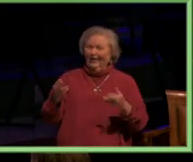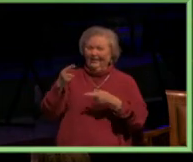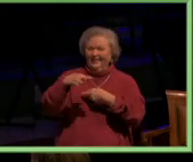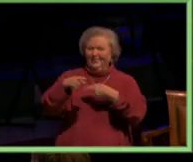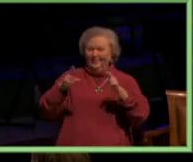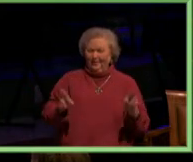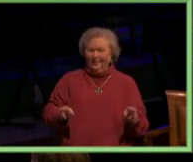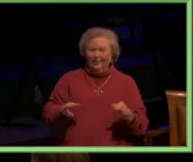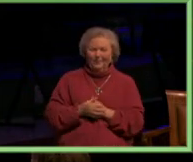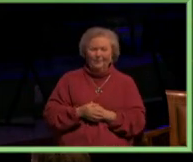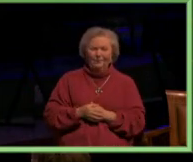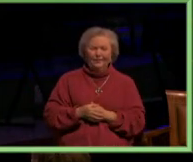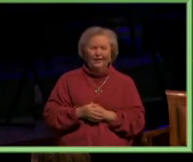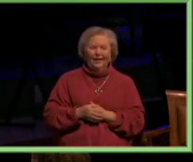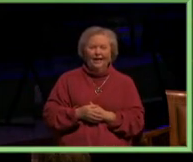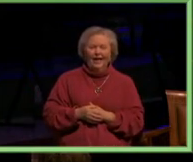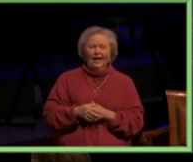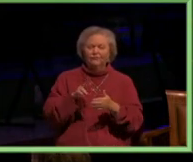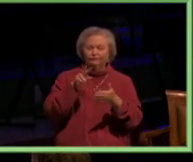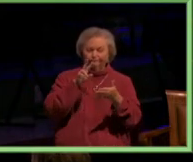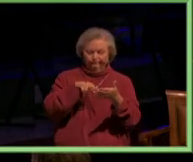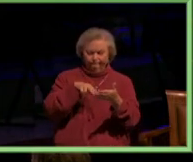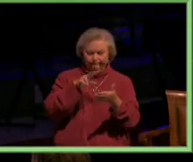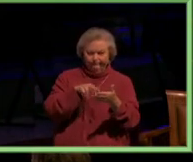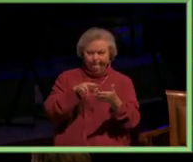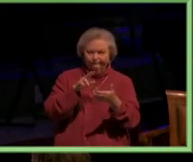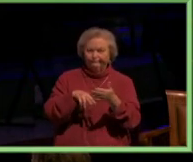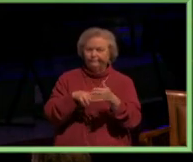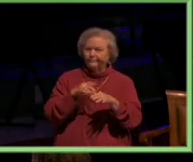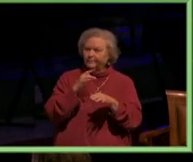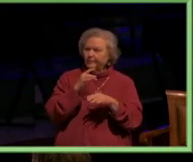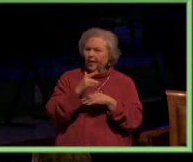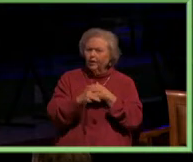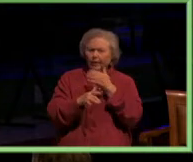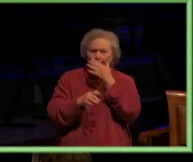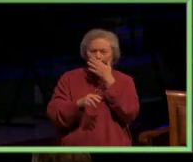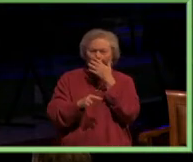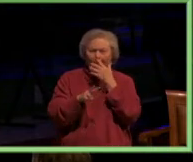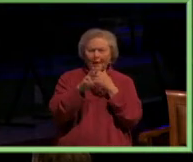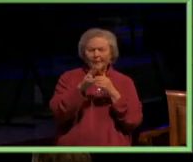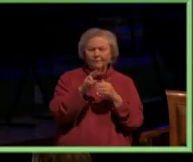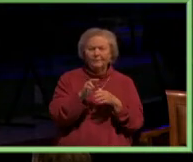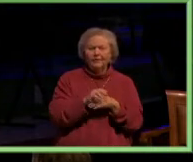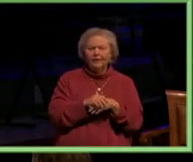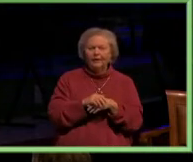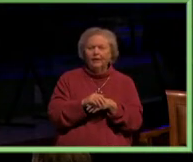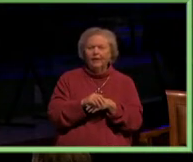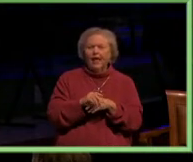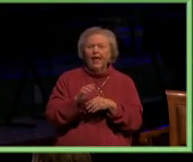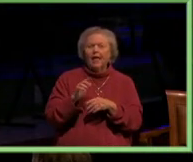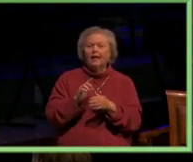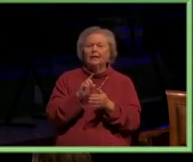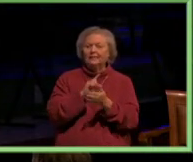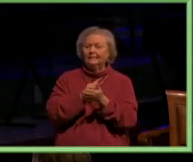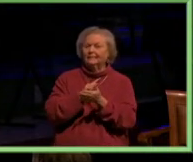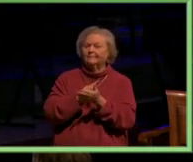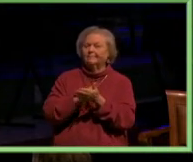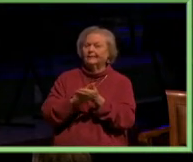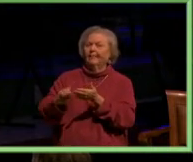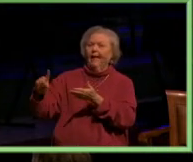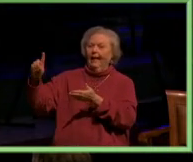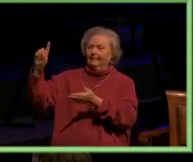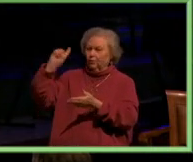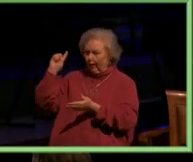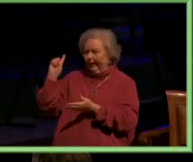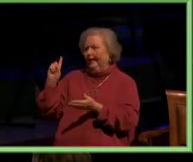do that. You saw in our announcements earlier in the video, but I want to make you aware. Last Sunday, we presented to you our